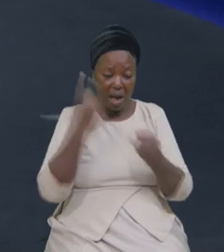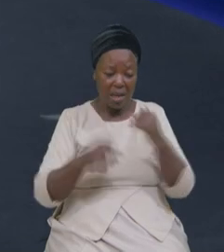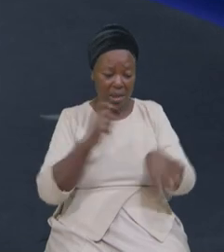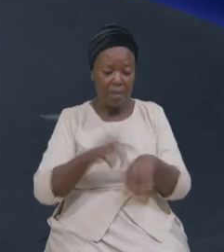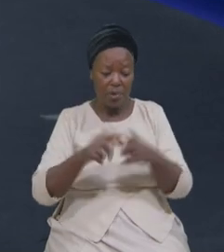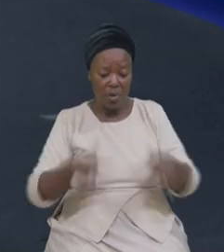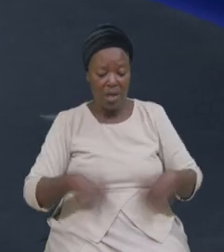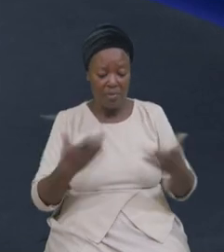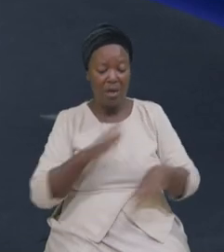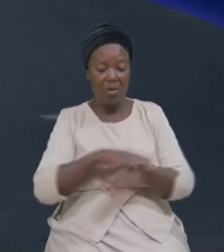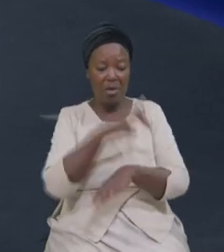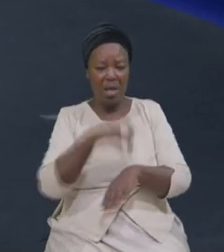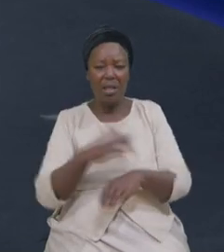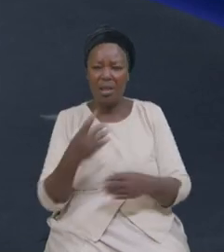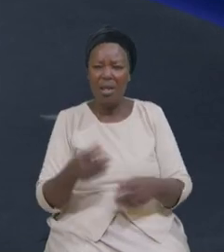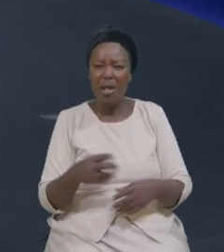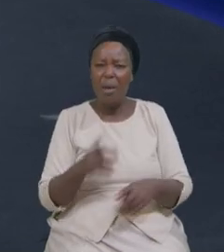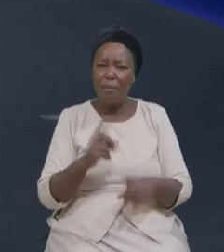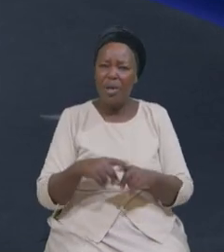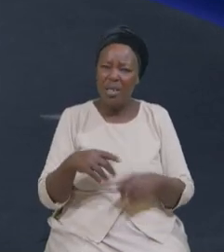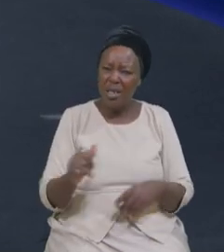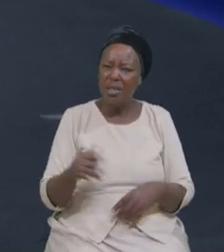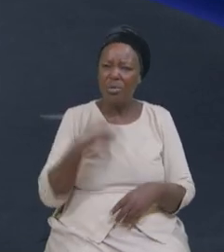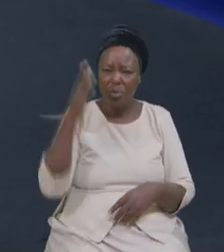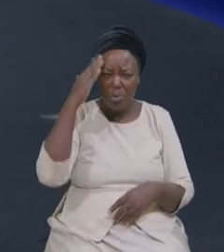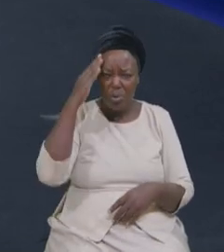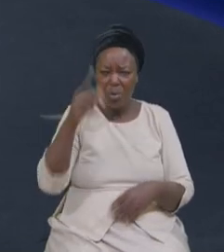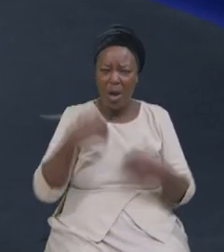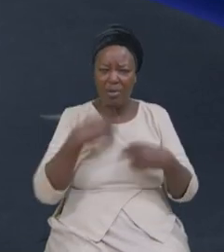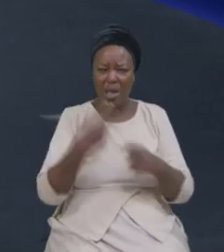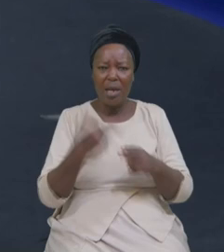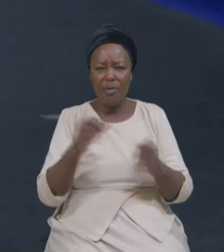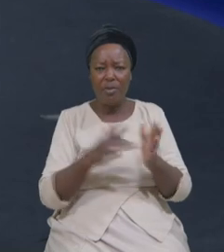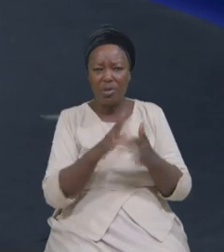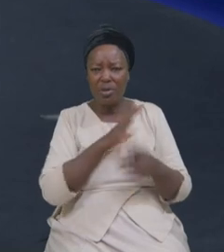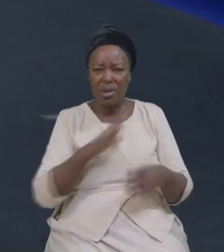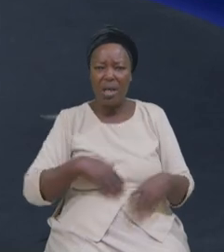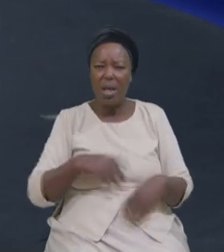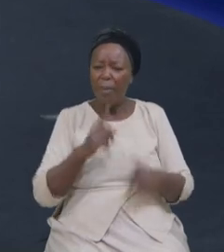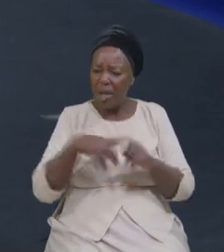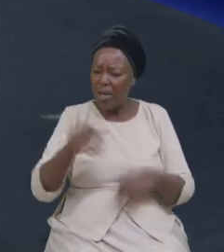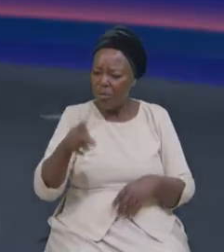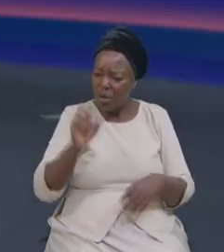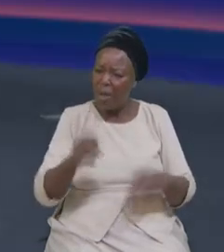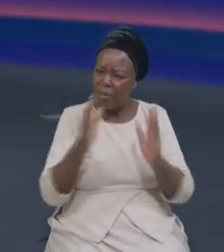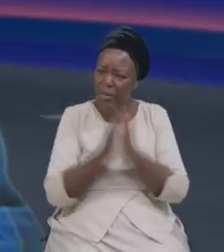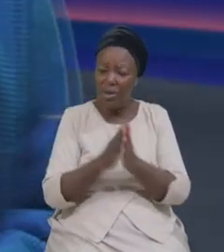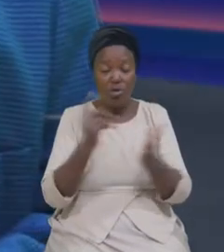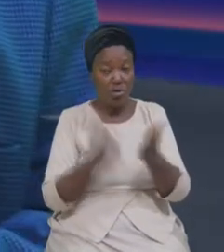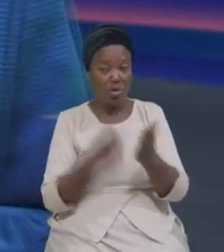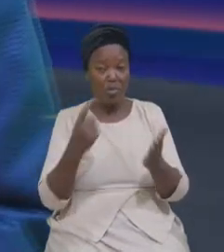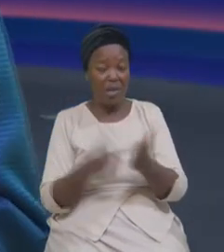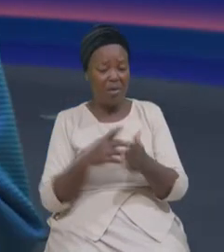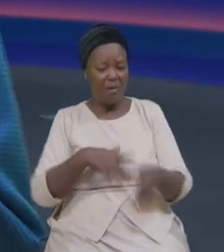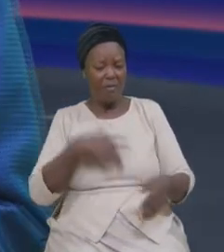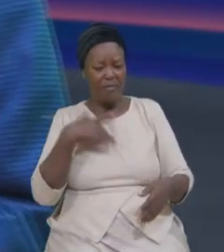Maybe that's not bad, but we should do more than crying. We complain. Sometimes that's not appropriate. We're